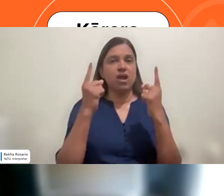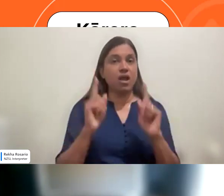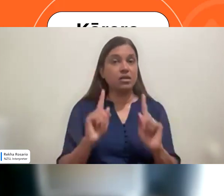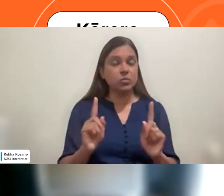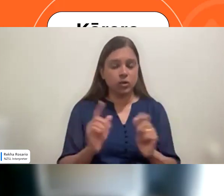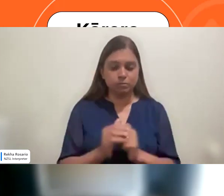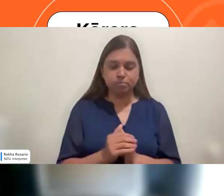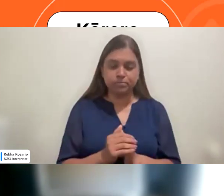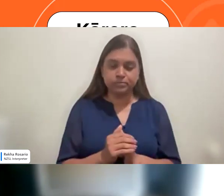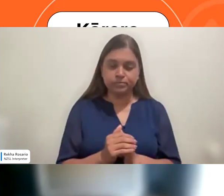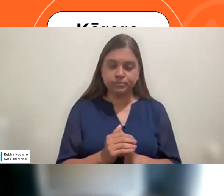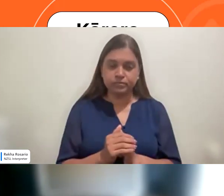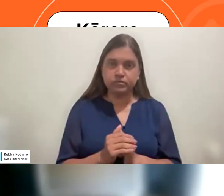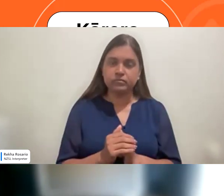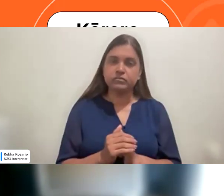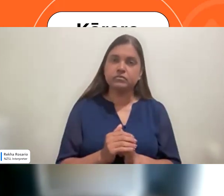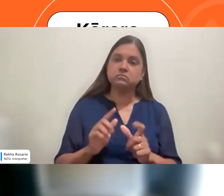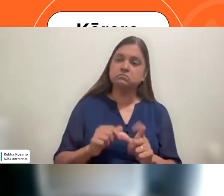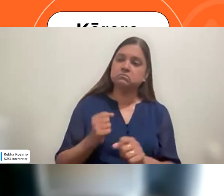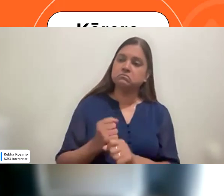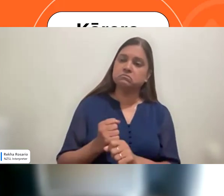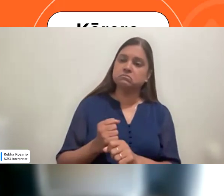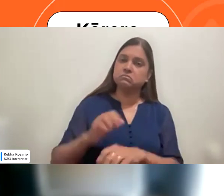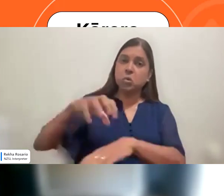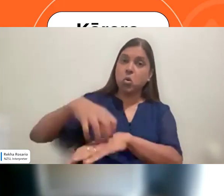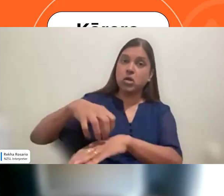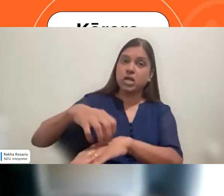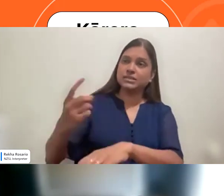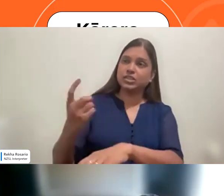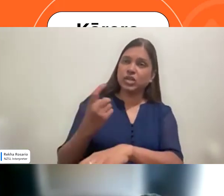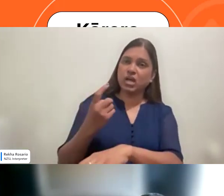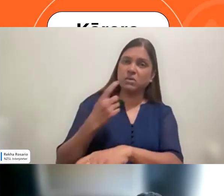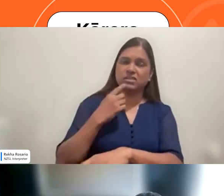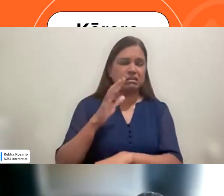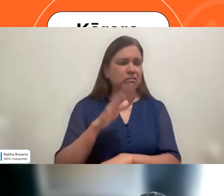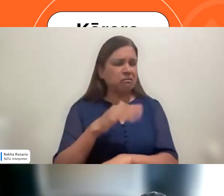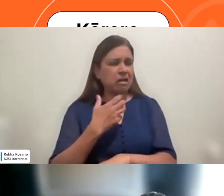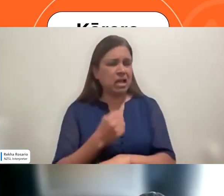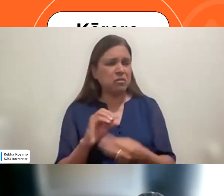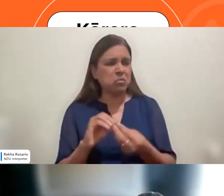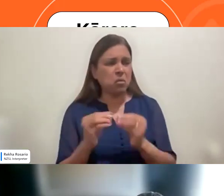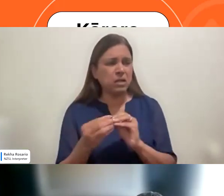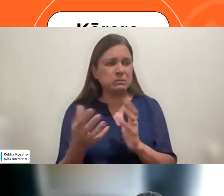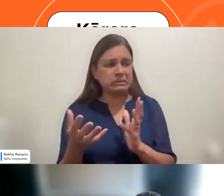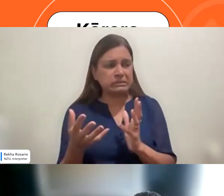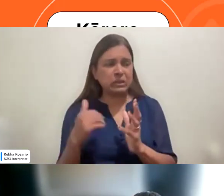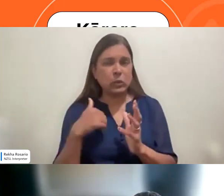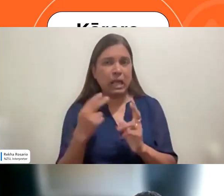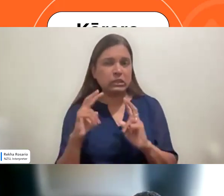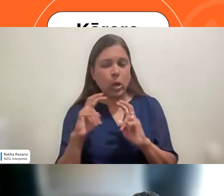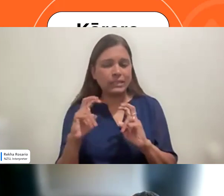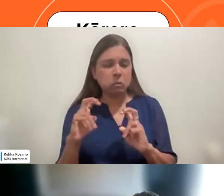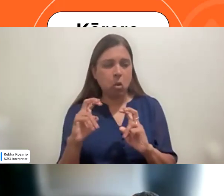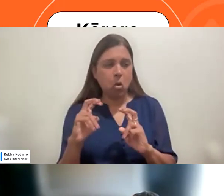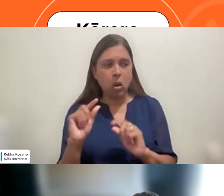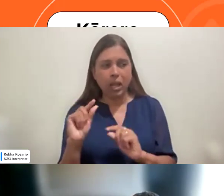organisation comes to us and says, we think we've got a bit of a problem and would kind of like to explore it, and we get